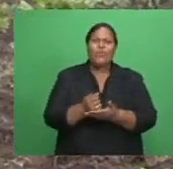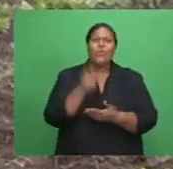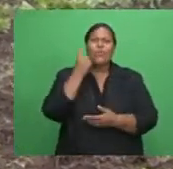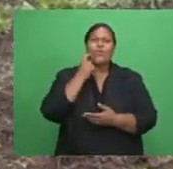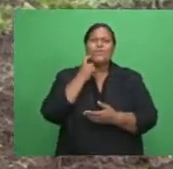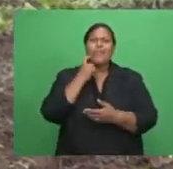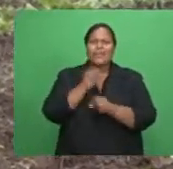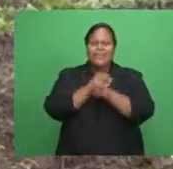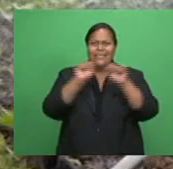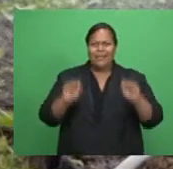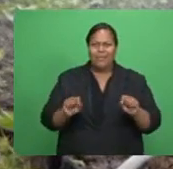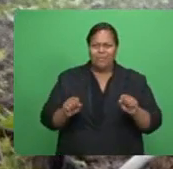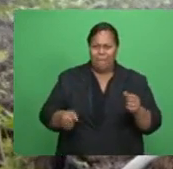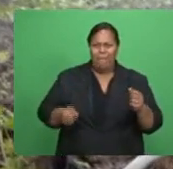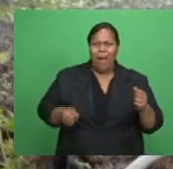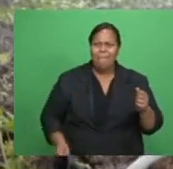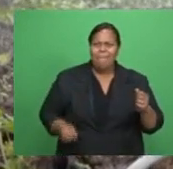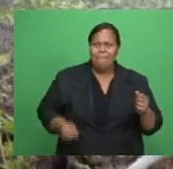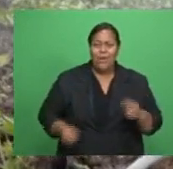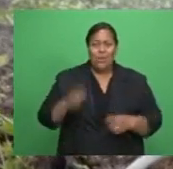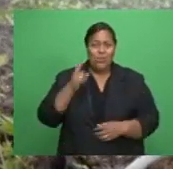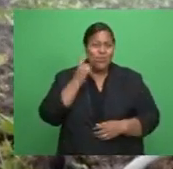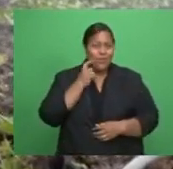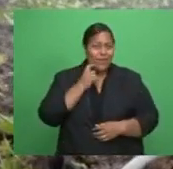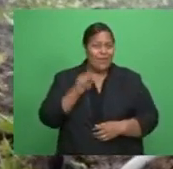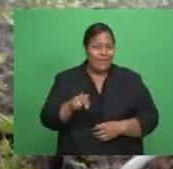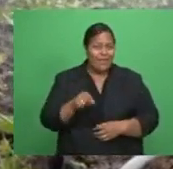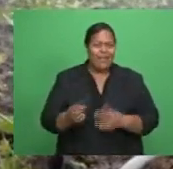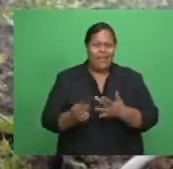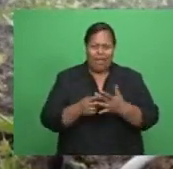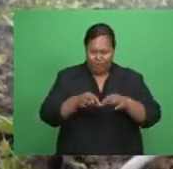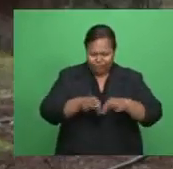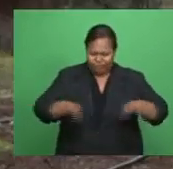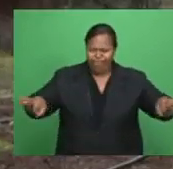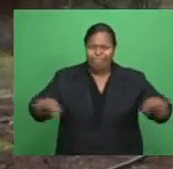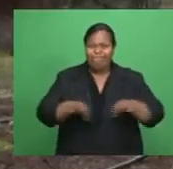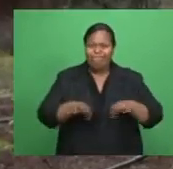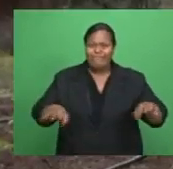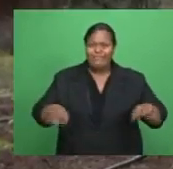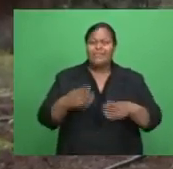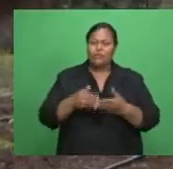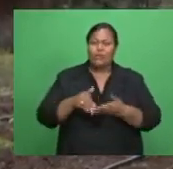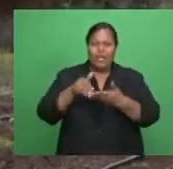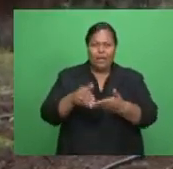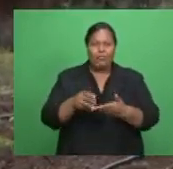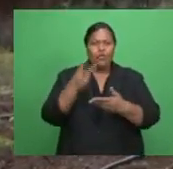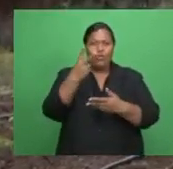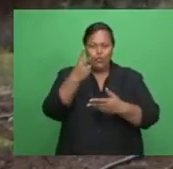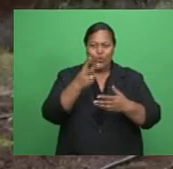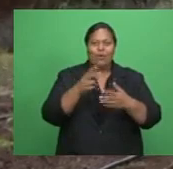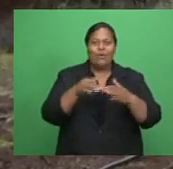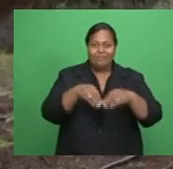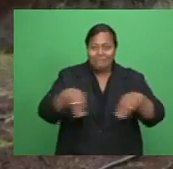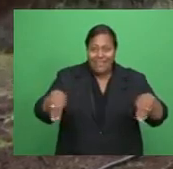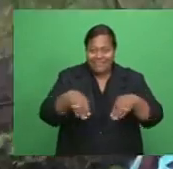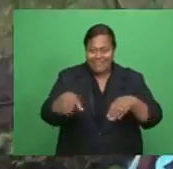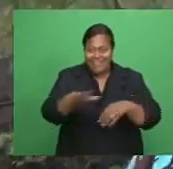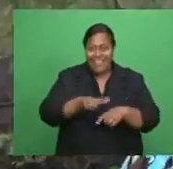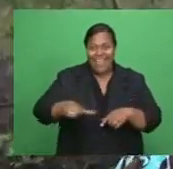a water pump, irrigation sprinklers and the piping system to help him with his 2-acre vegetable and root crop